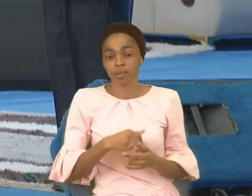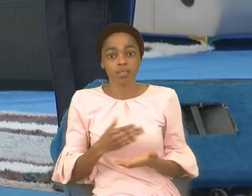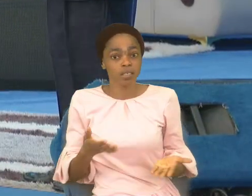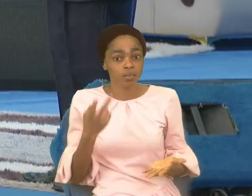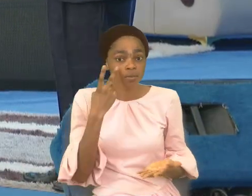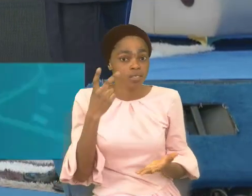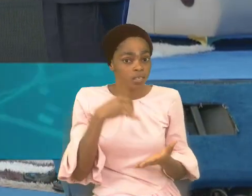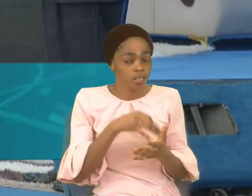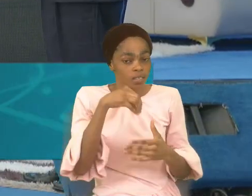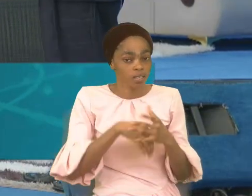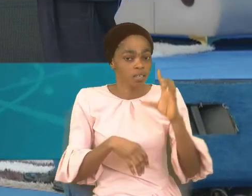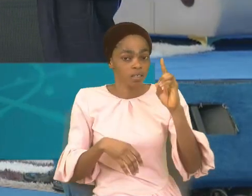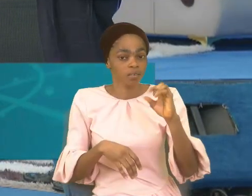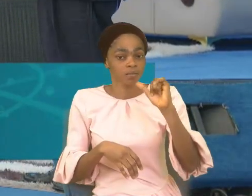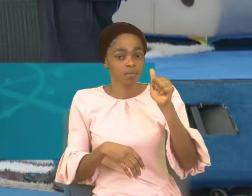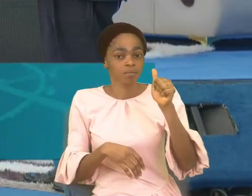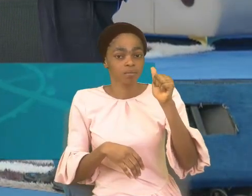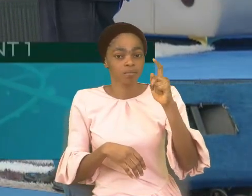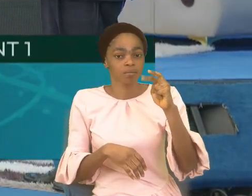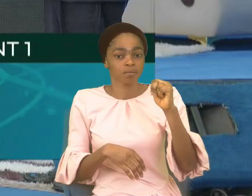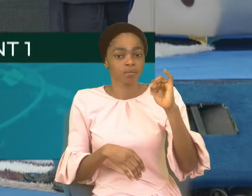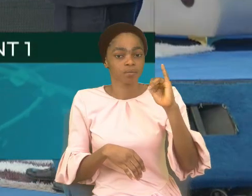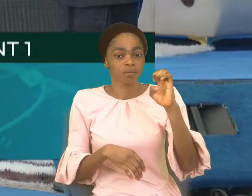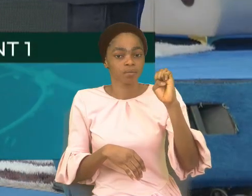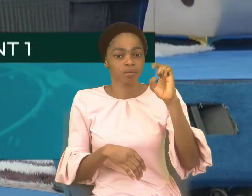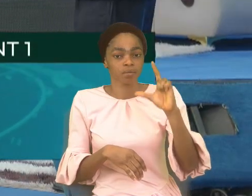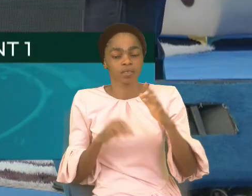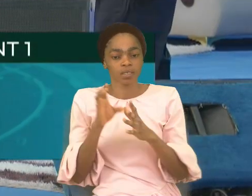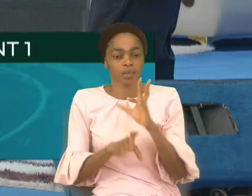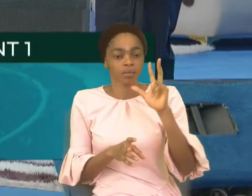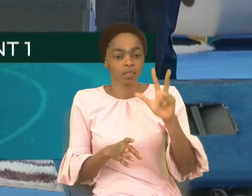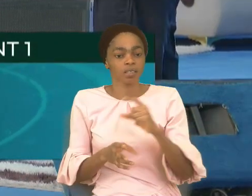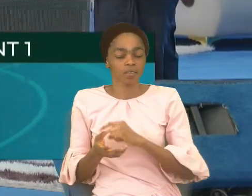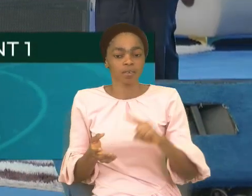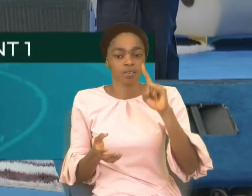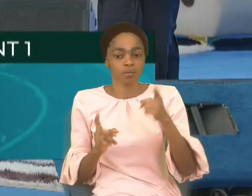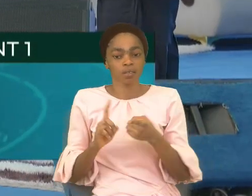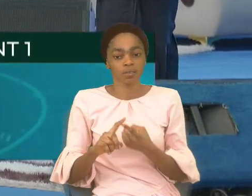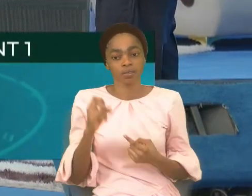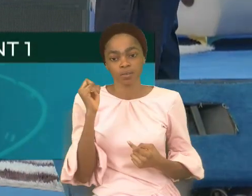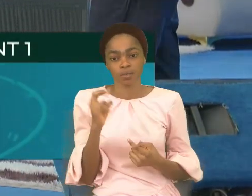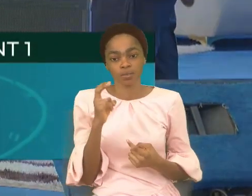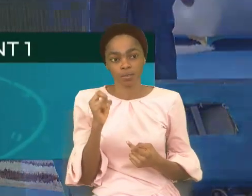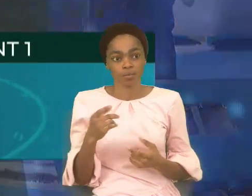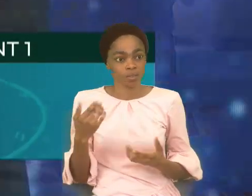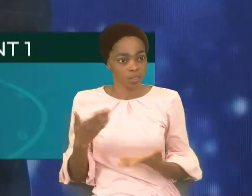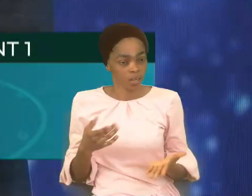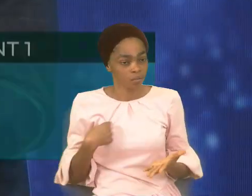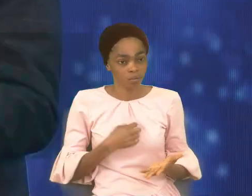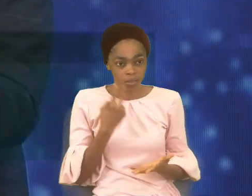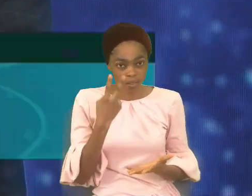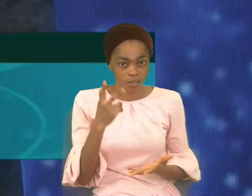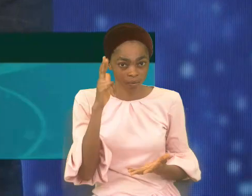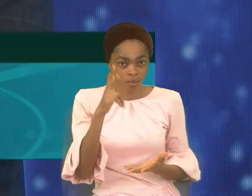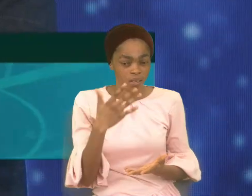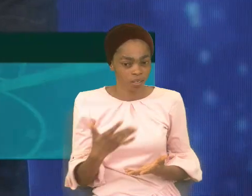verses 1 to 12. This, we look at three things here. Three things. Number one, the